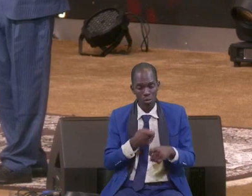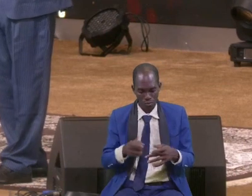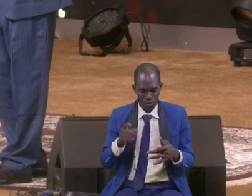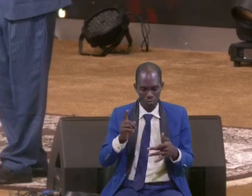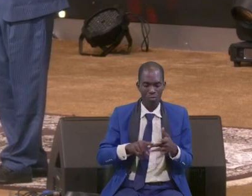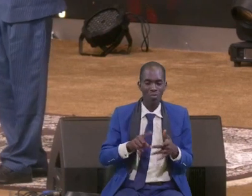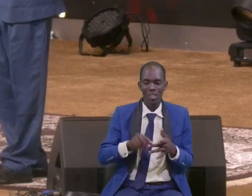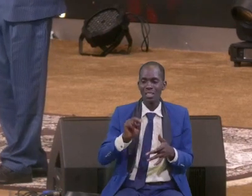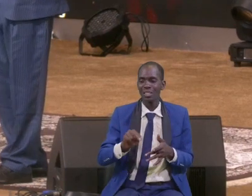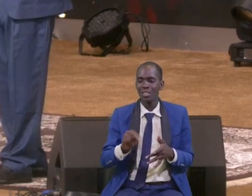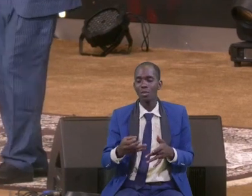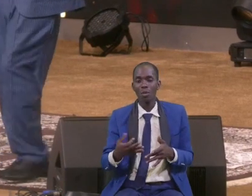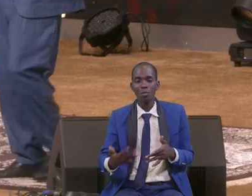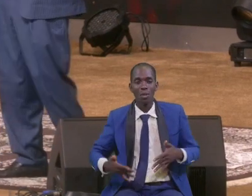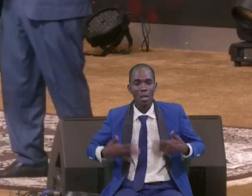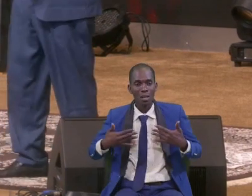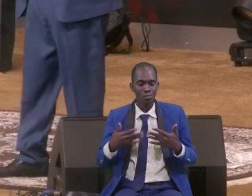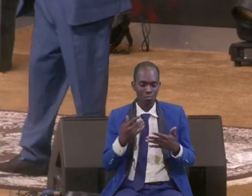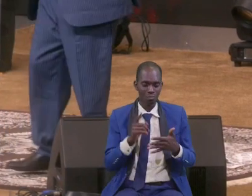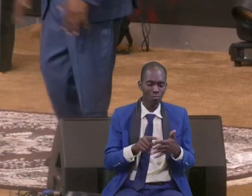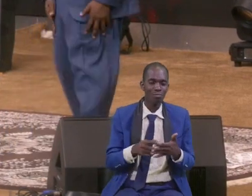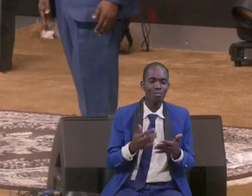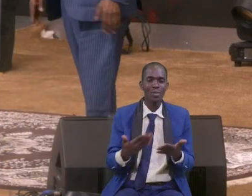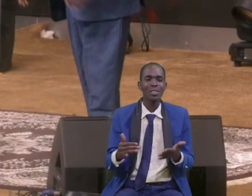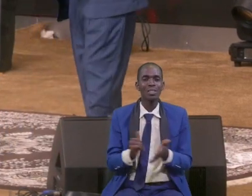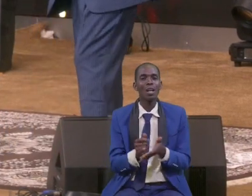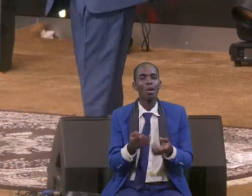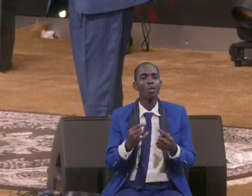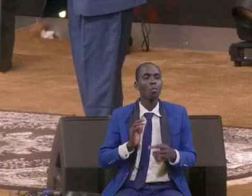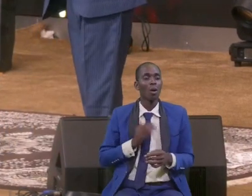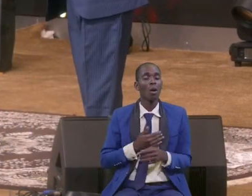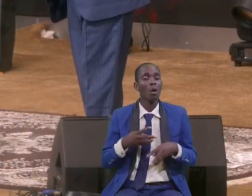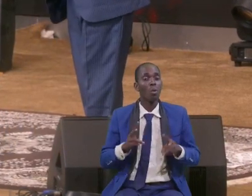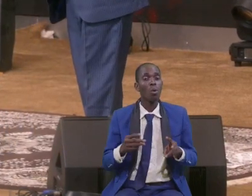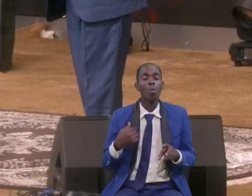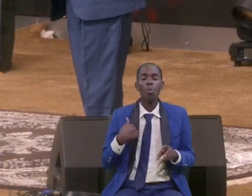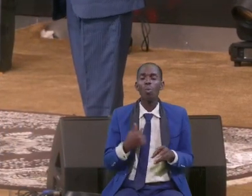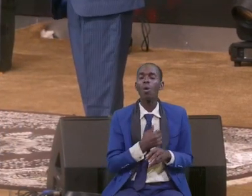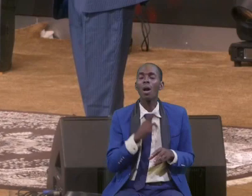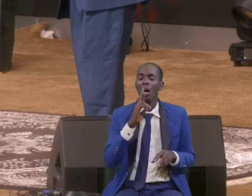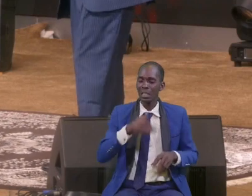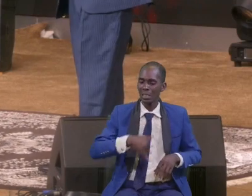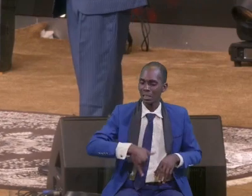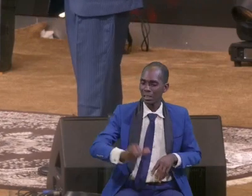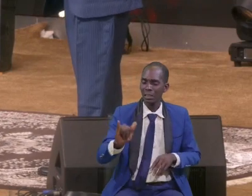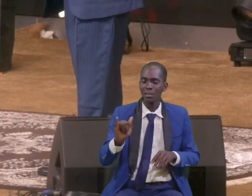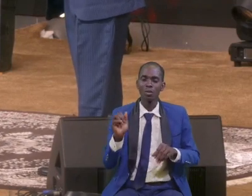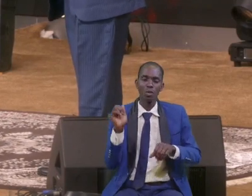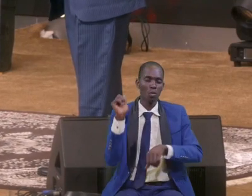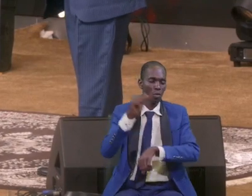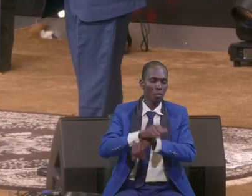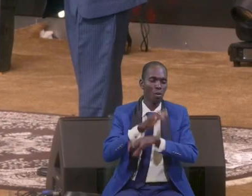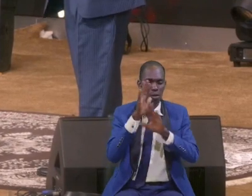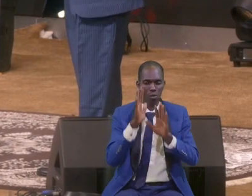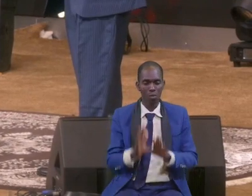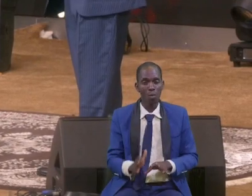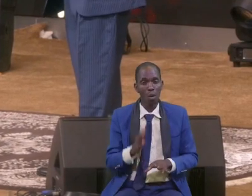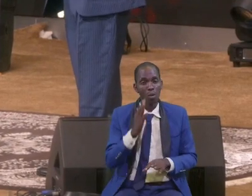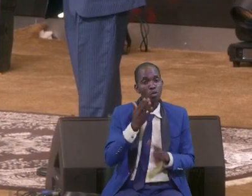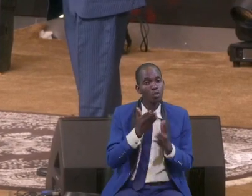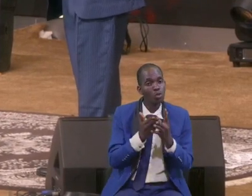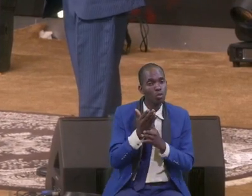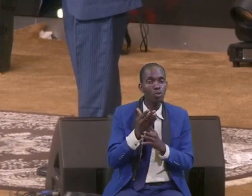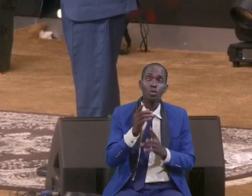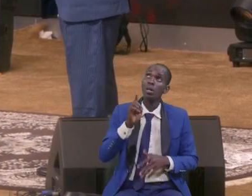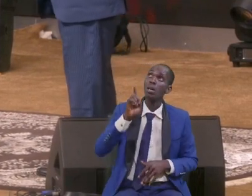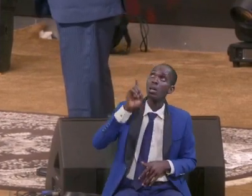necessities and the things that come across our way, in all these things we're more than conquerors through him